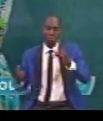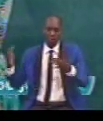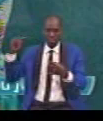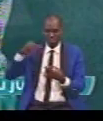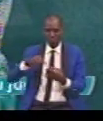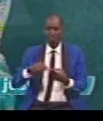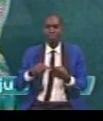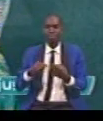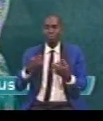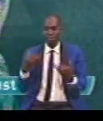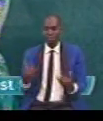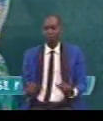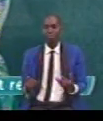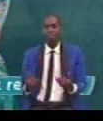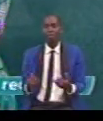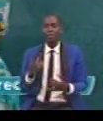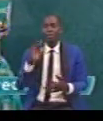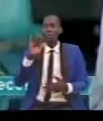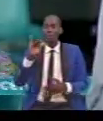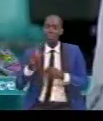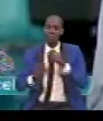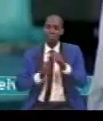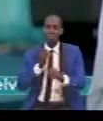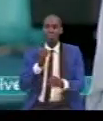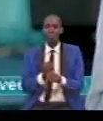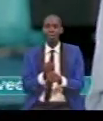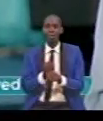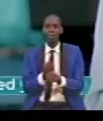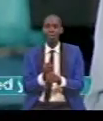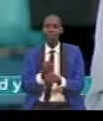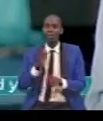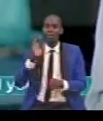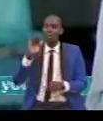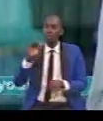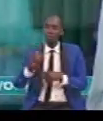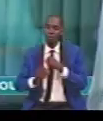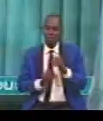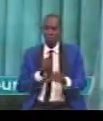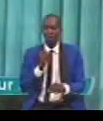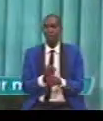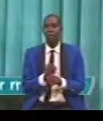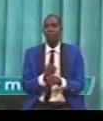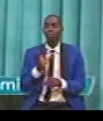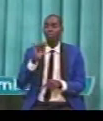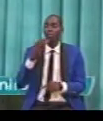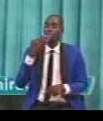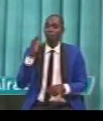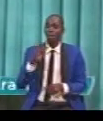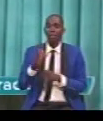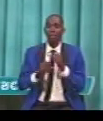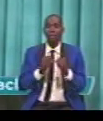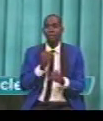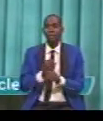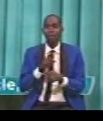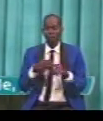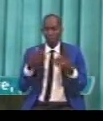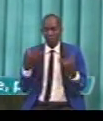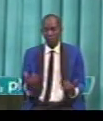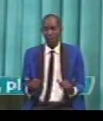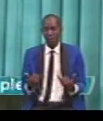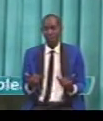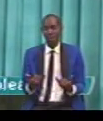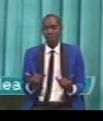Yes. To 2023, 15 years. Yes. 15 horrible years, not good years. But from tonight or last